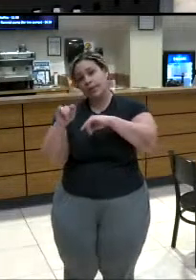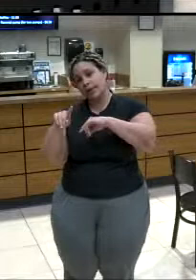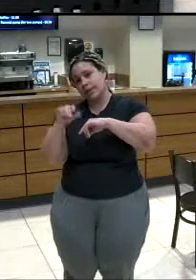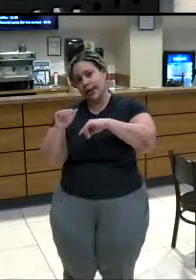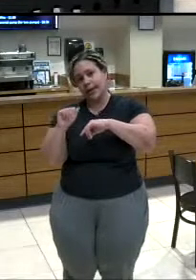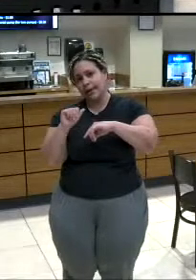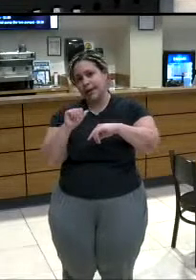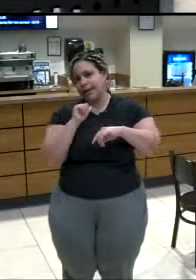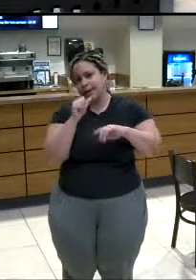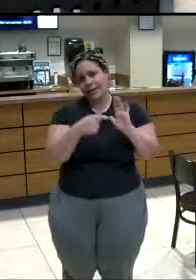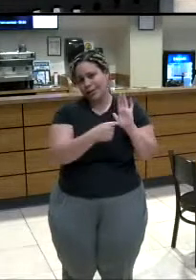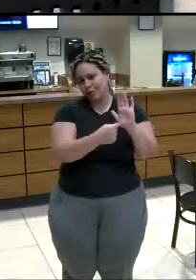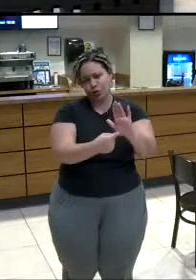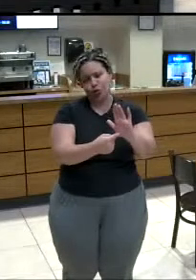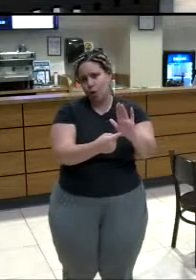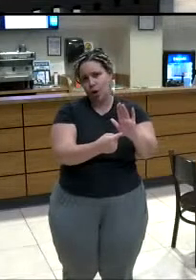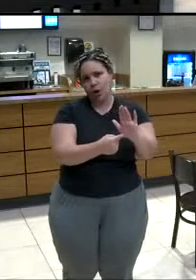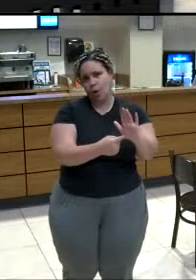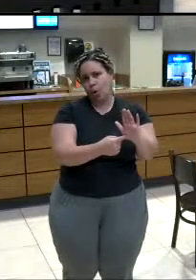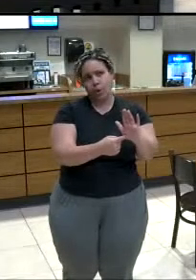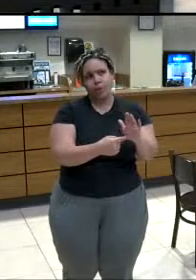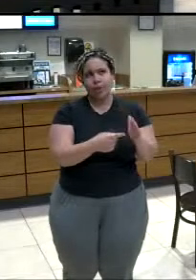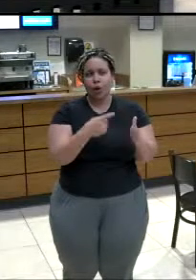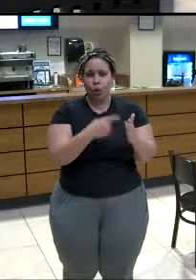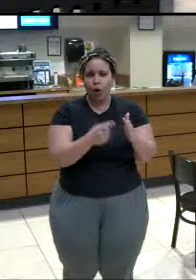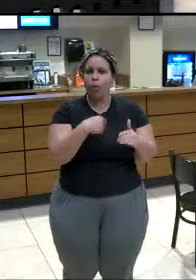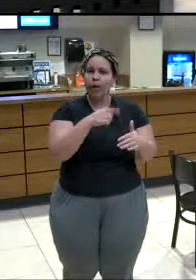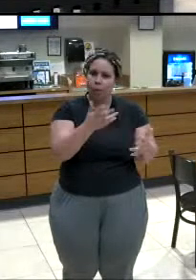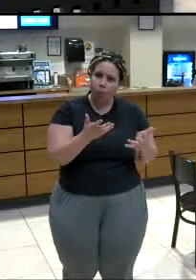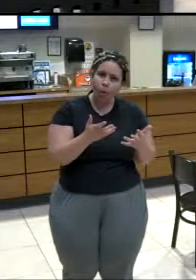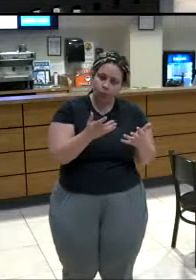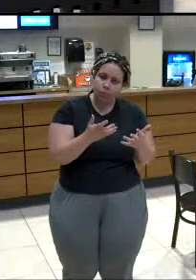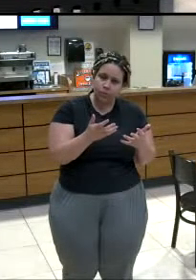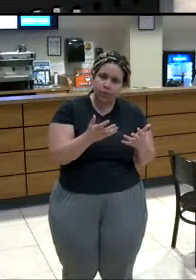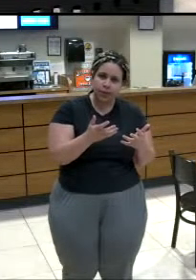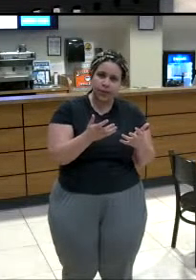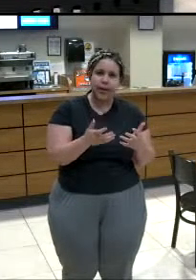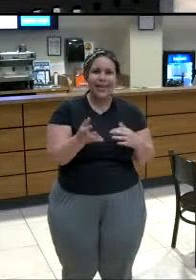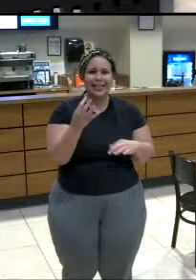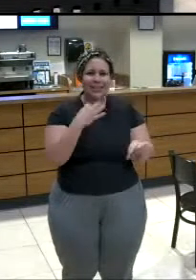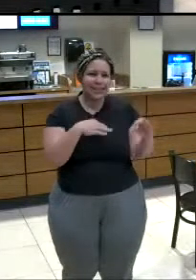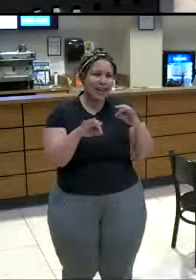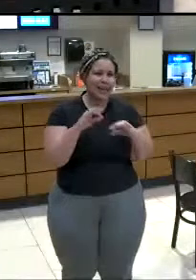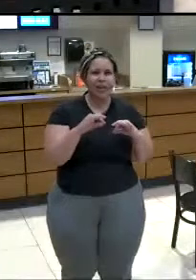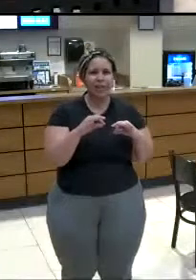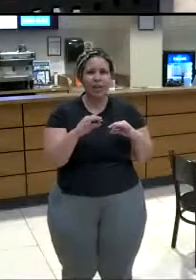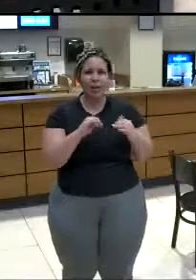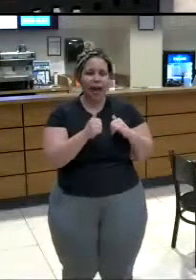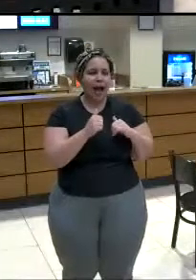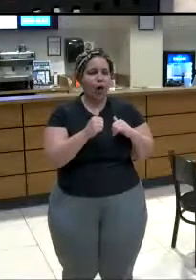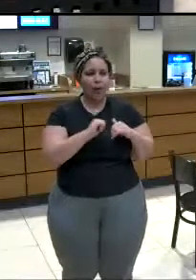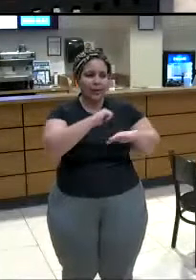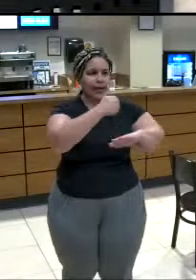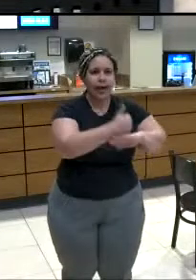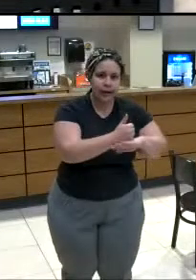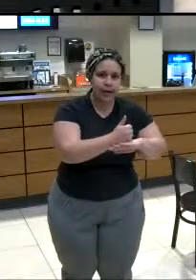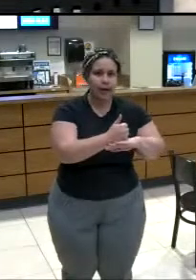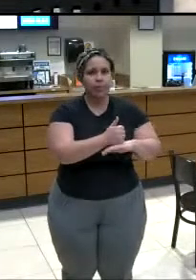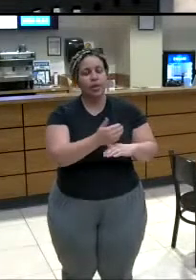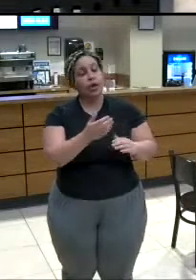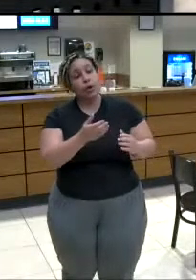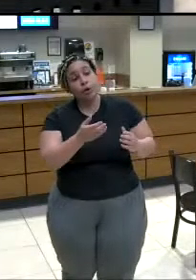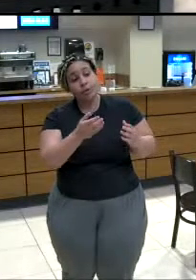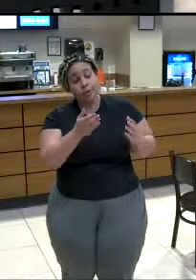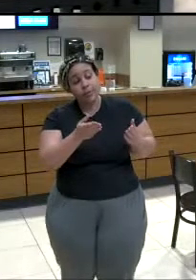it to show. But instead of looking at how we implemented it, was it done with fidelity? Did we provide teachers with the training that they